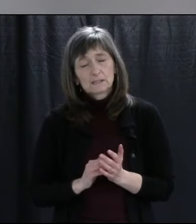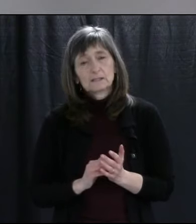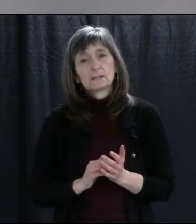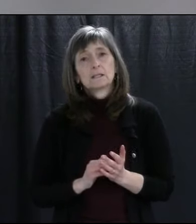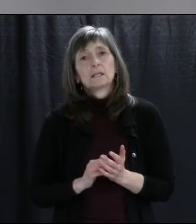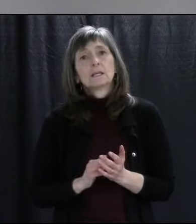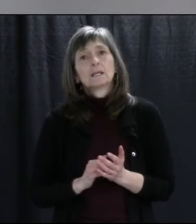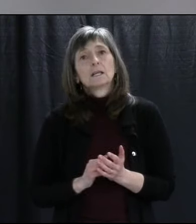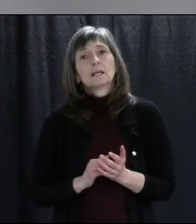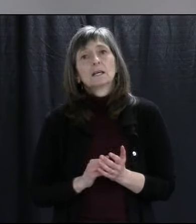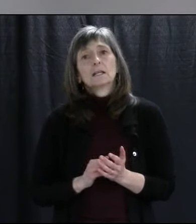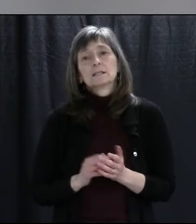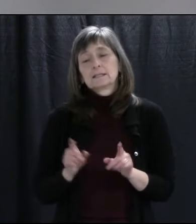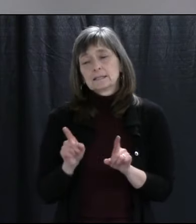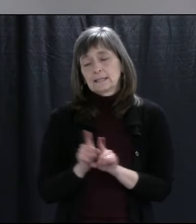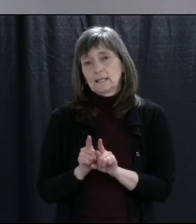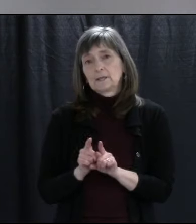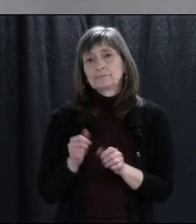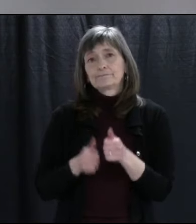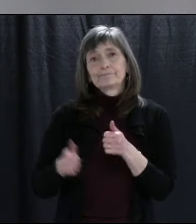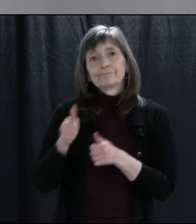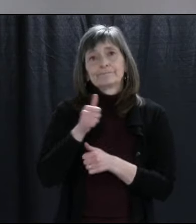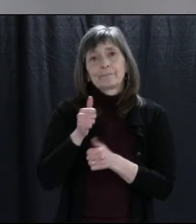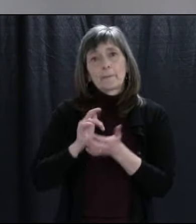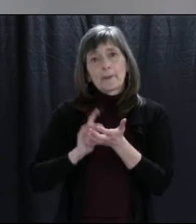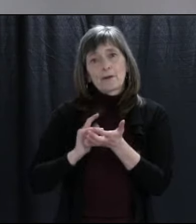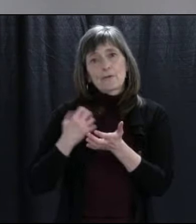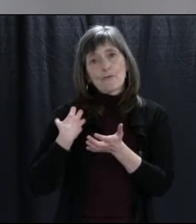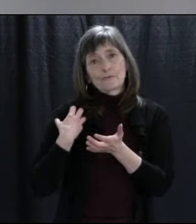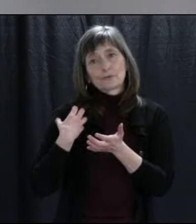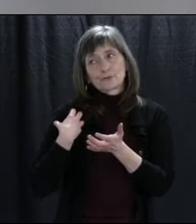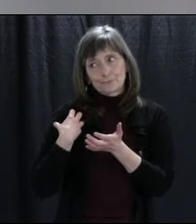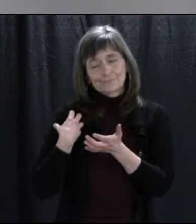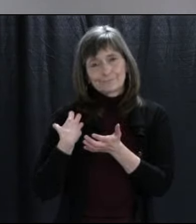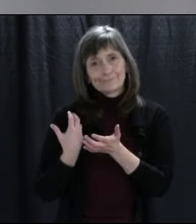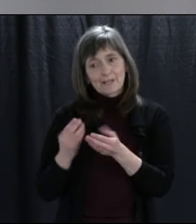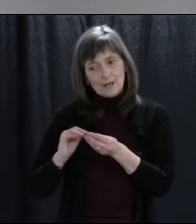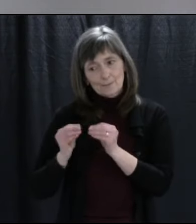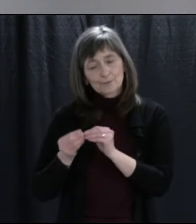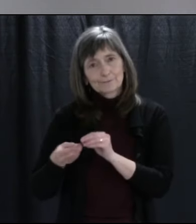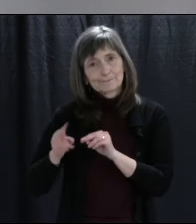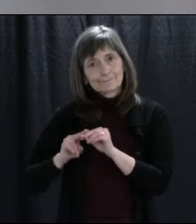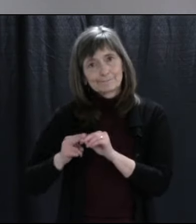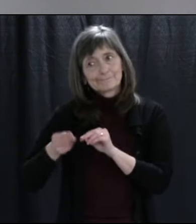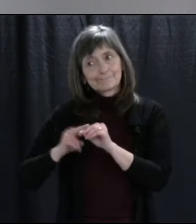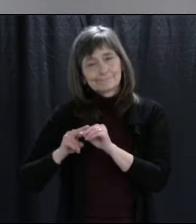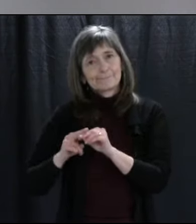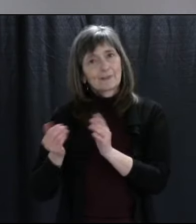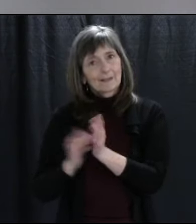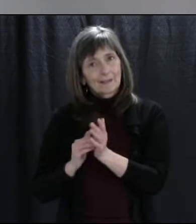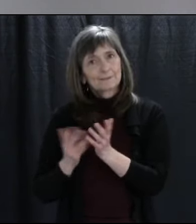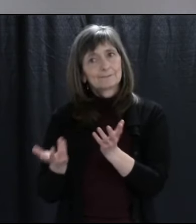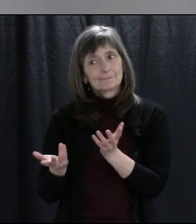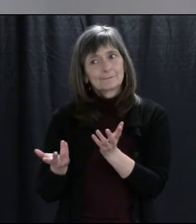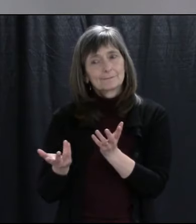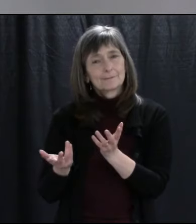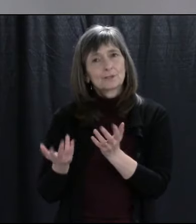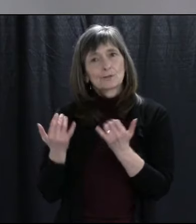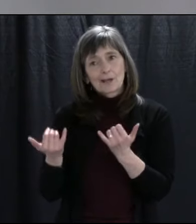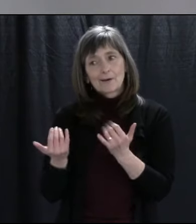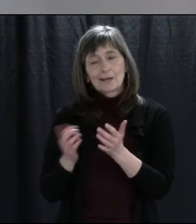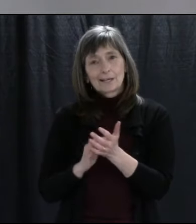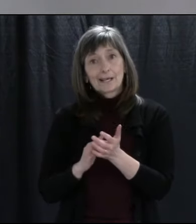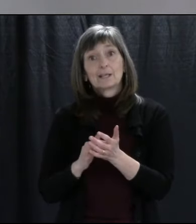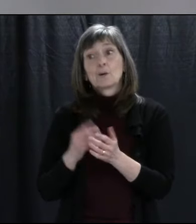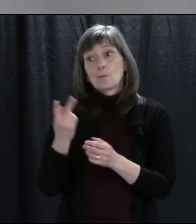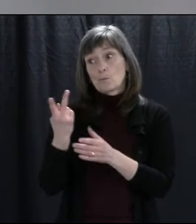re-emphasize Dr. Fitzgerald's message about the numbers today. We've seen them rise again, she, like I, have taken the opportunity to work